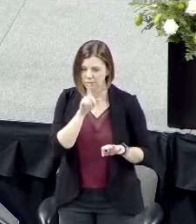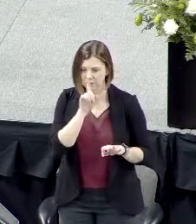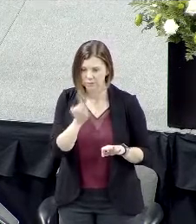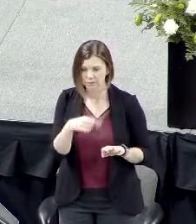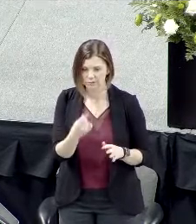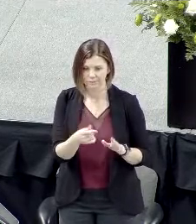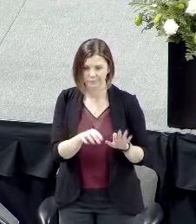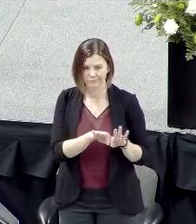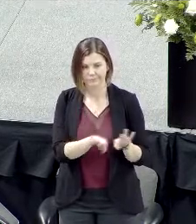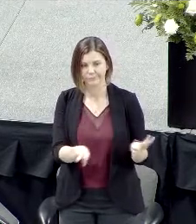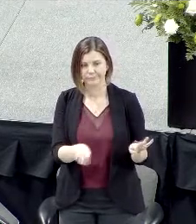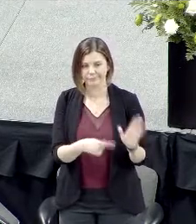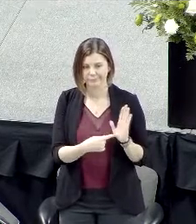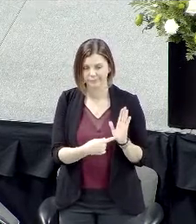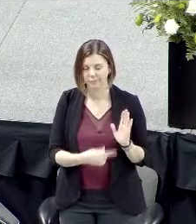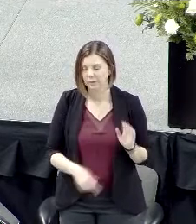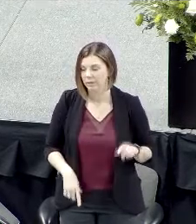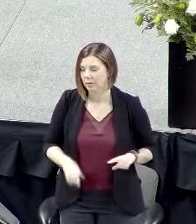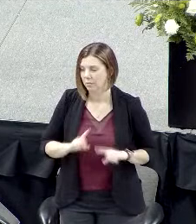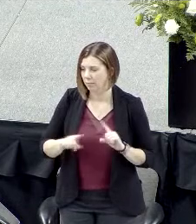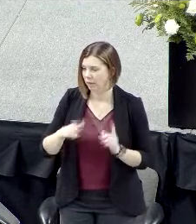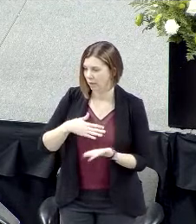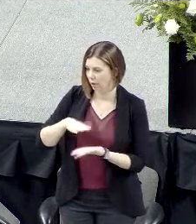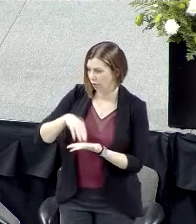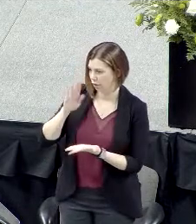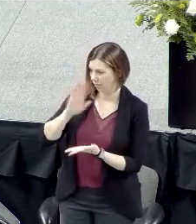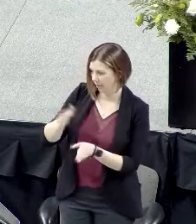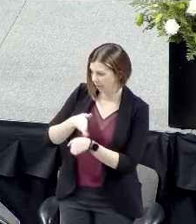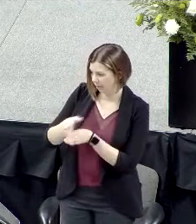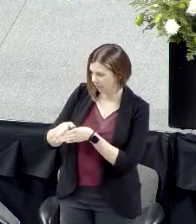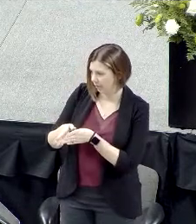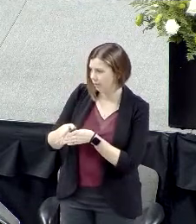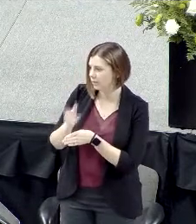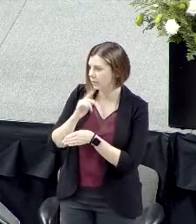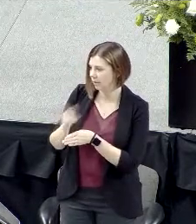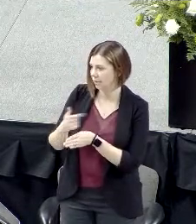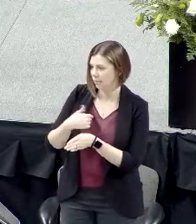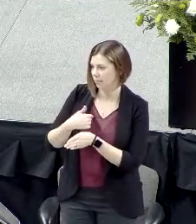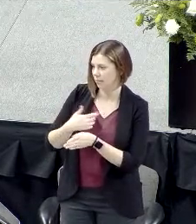diploma, but what I learned about my field of interest and about life.